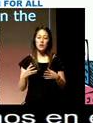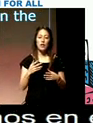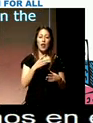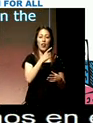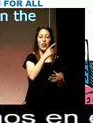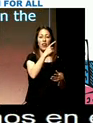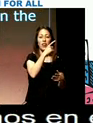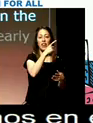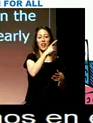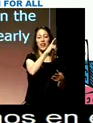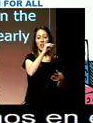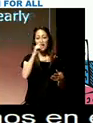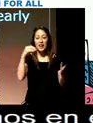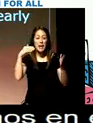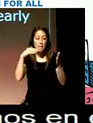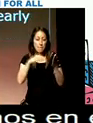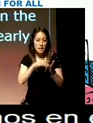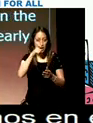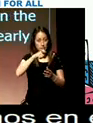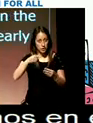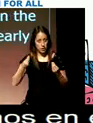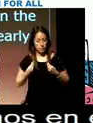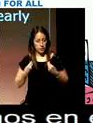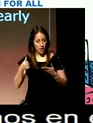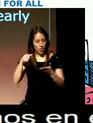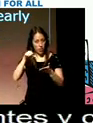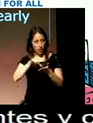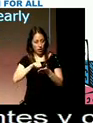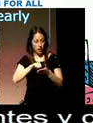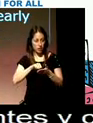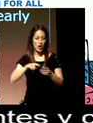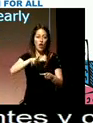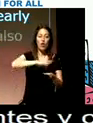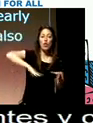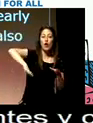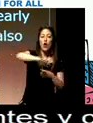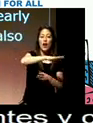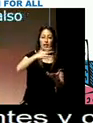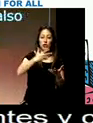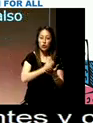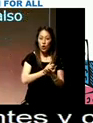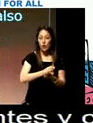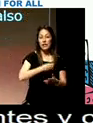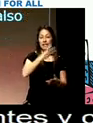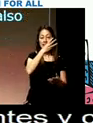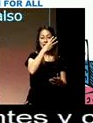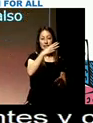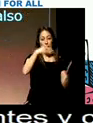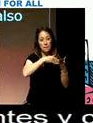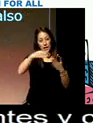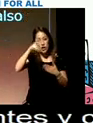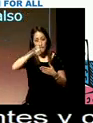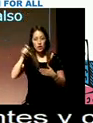inhabitants in the city. In the region or so, we have 3 million visitors a year and 1.3 million tourists a